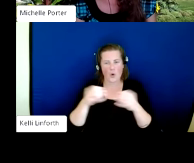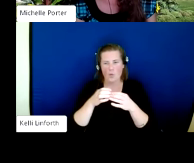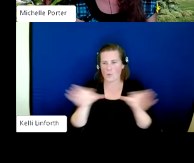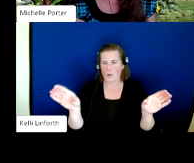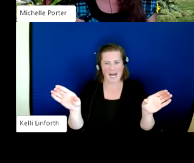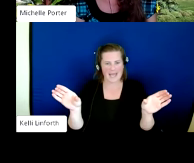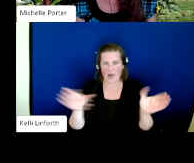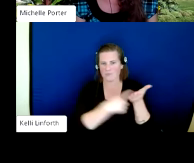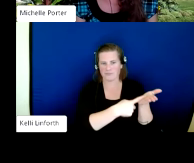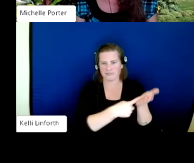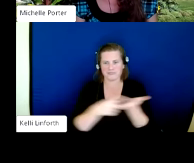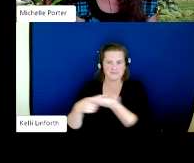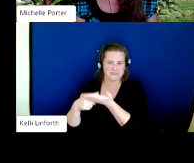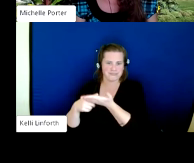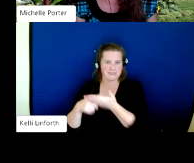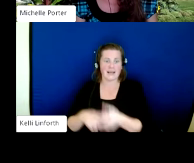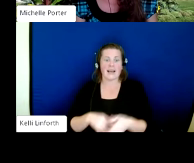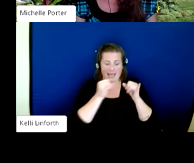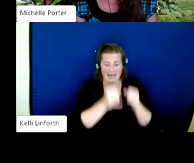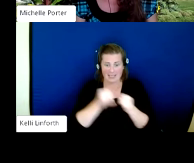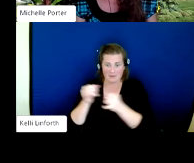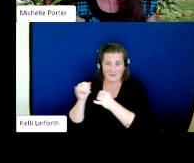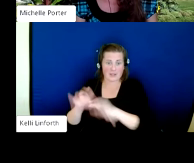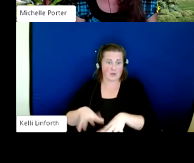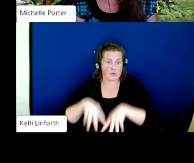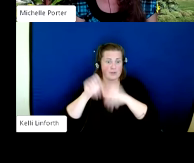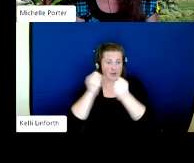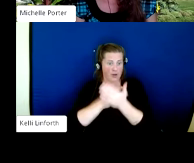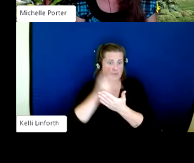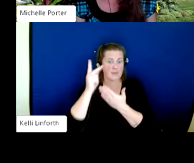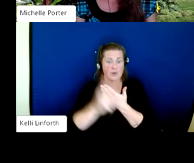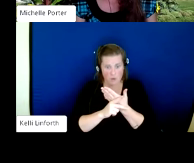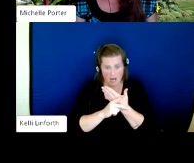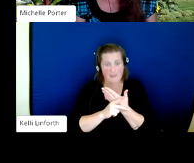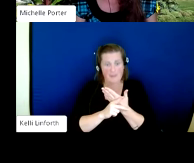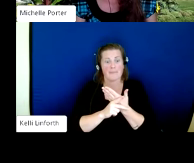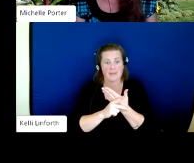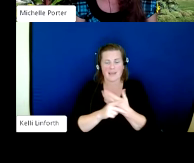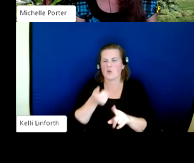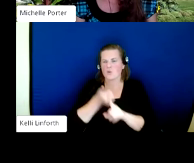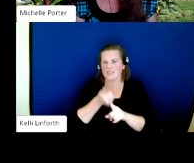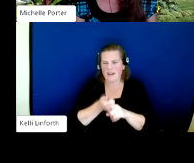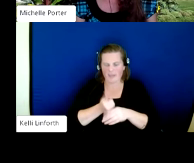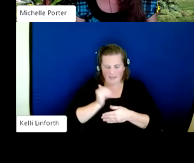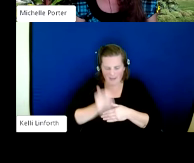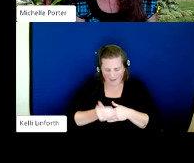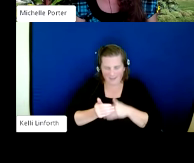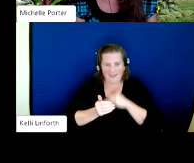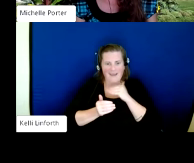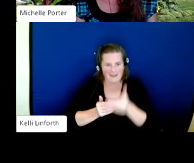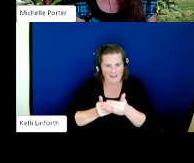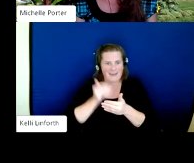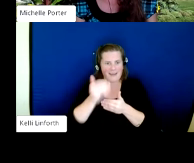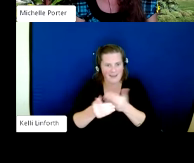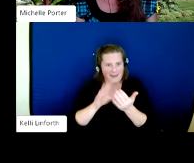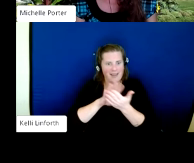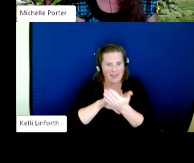discussions. Individuals did the program on their own, and so it was self-paced. So they could do